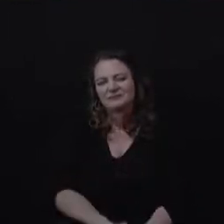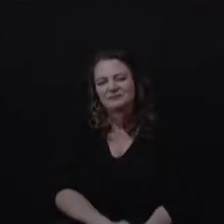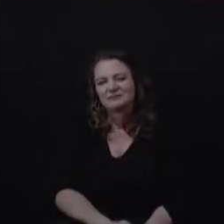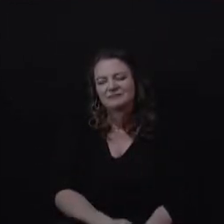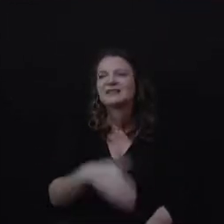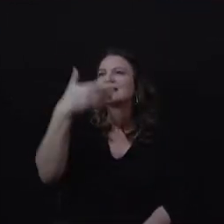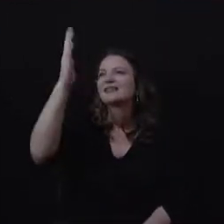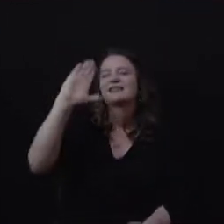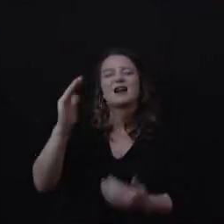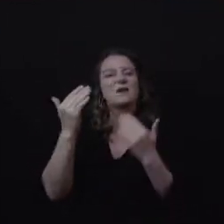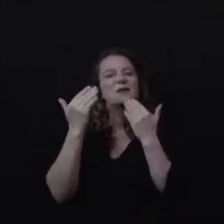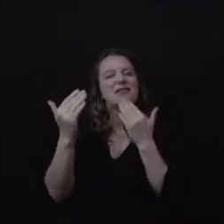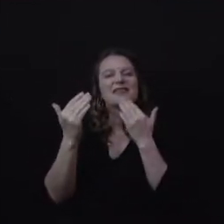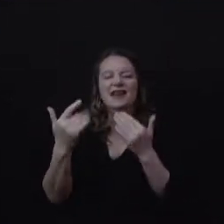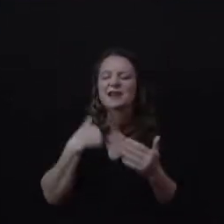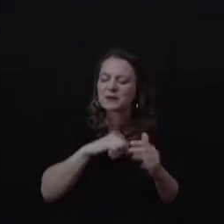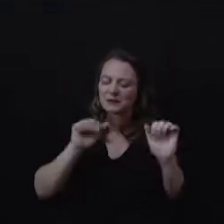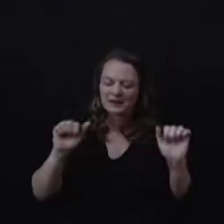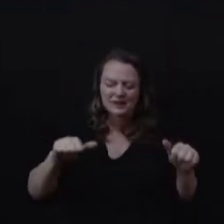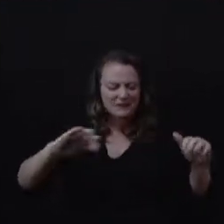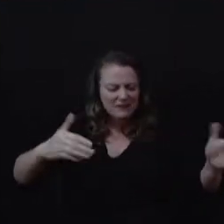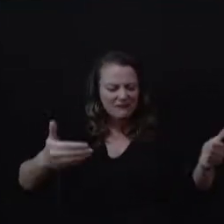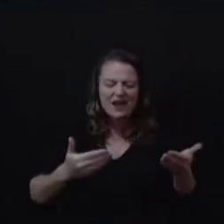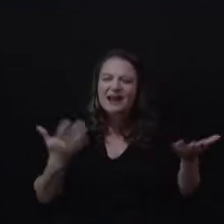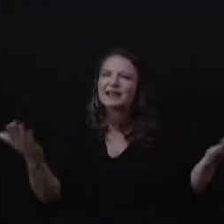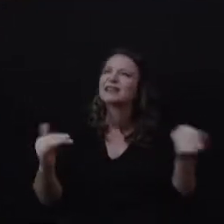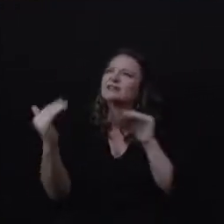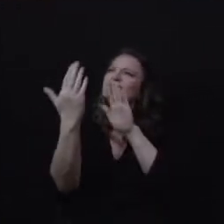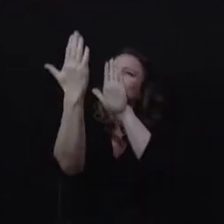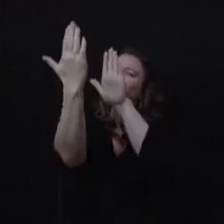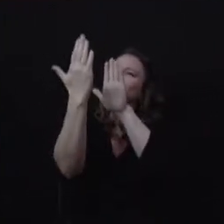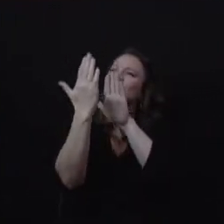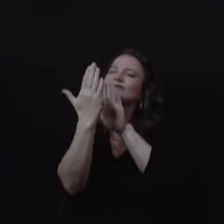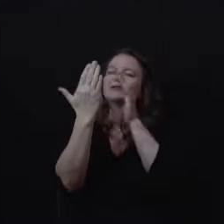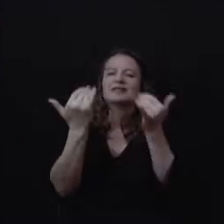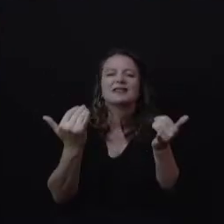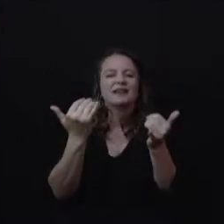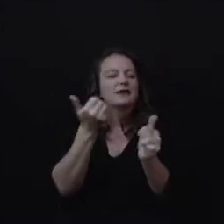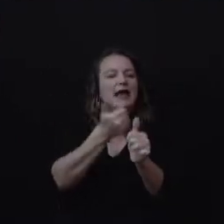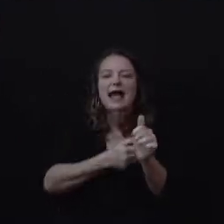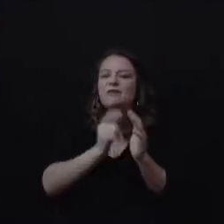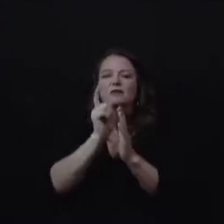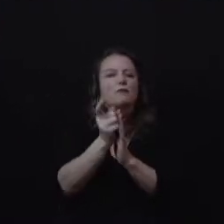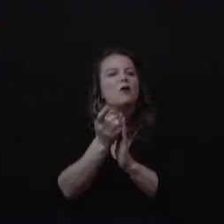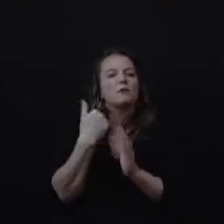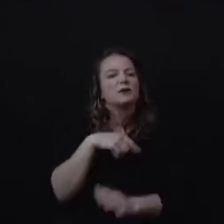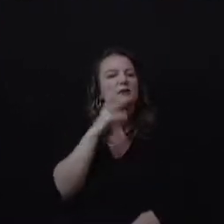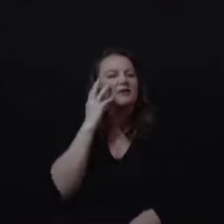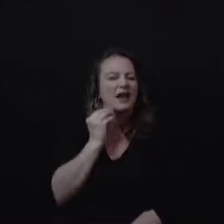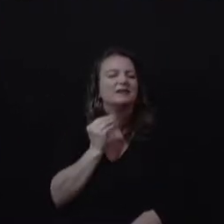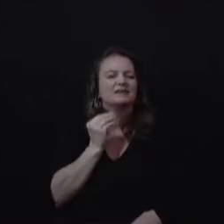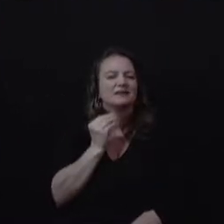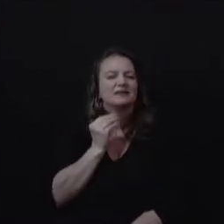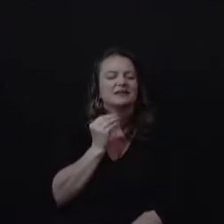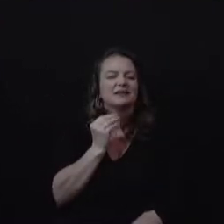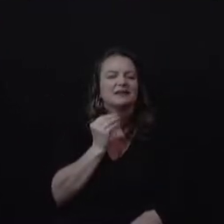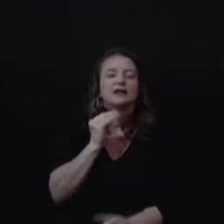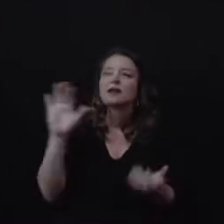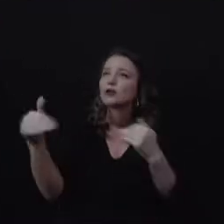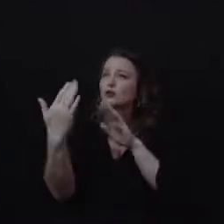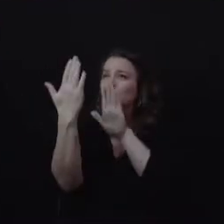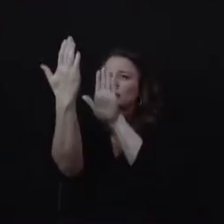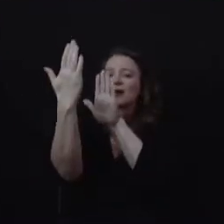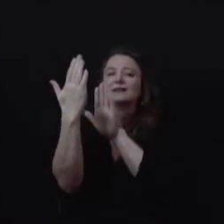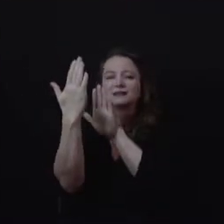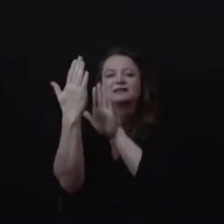God, we thank you that we are invited to your presence in this moment and in every moment that we face. And in your presence